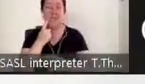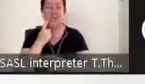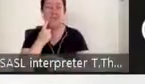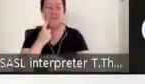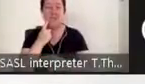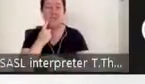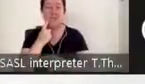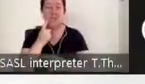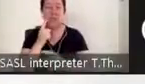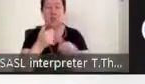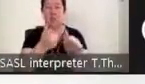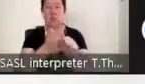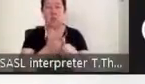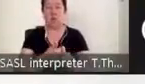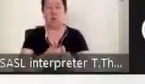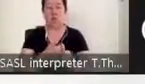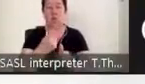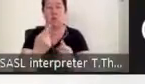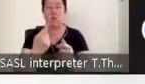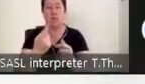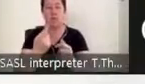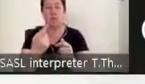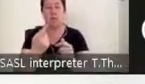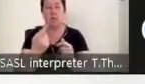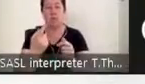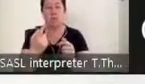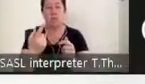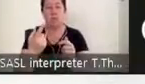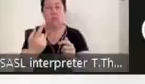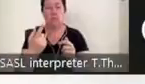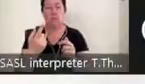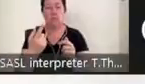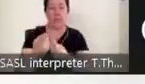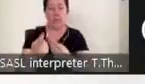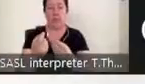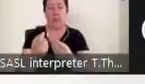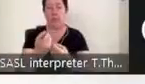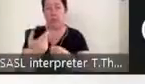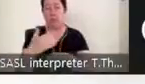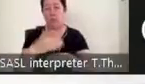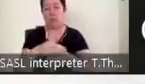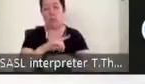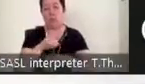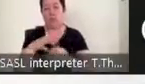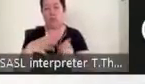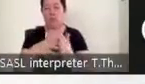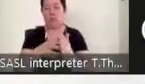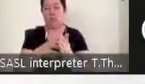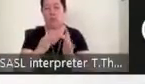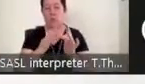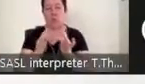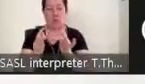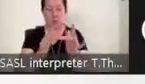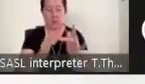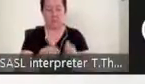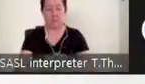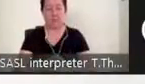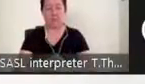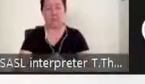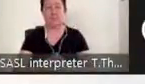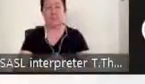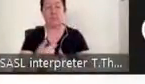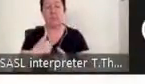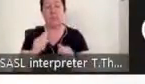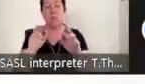to follow and be with you all the time, given your poor connection. And I